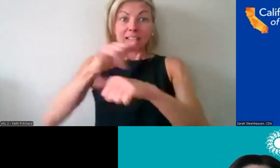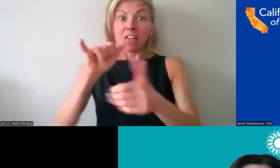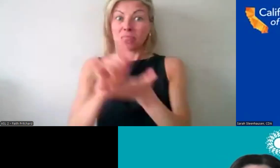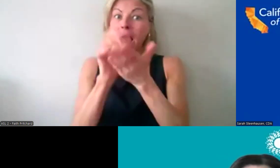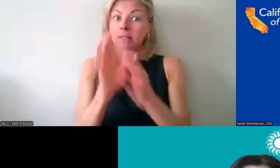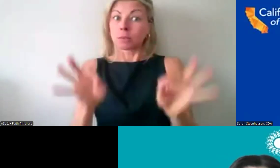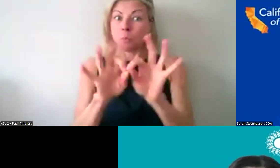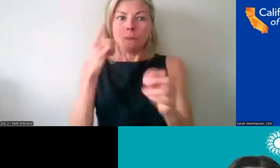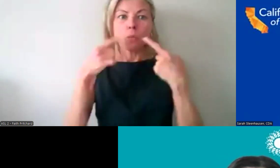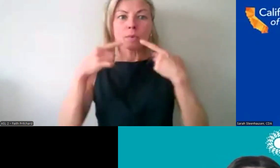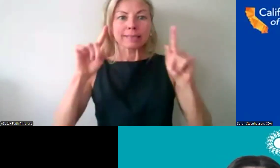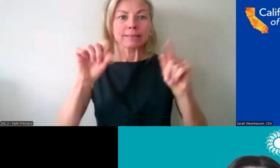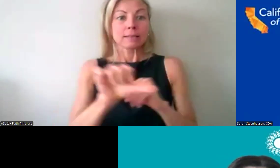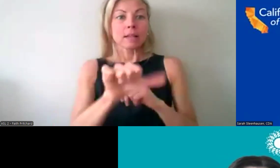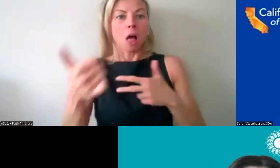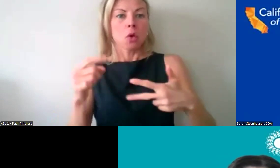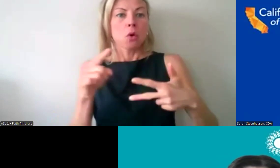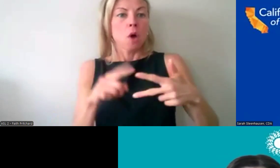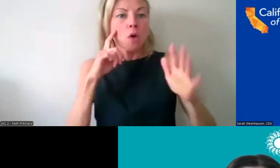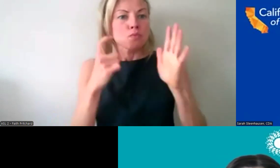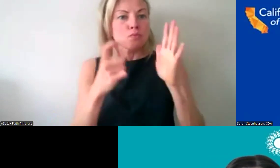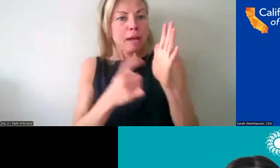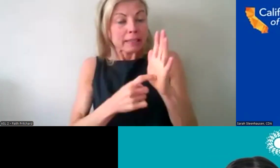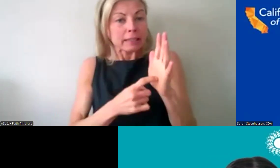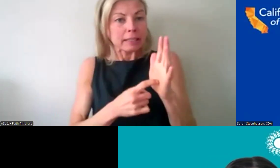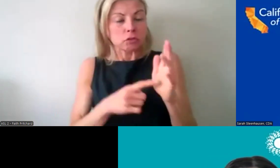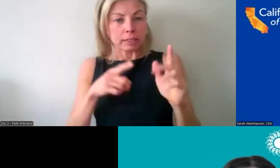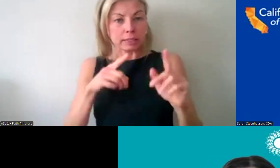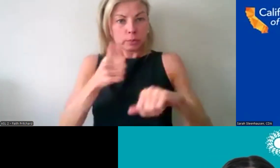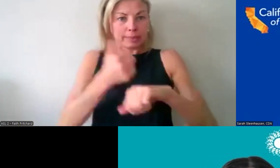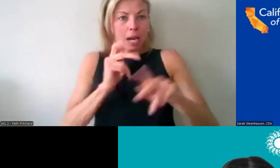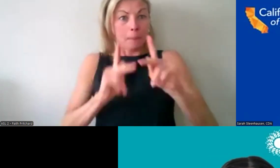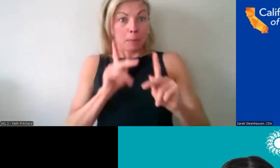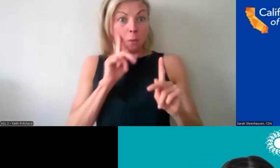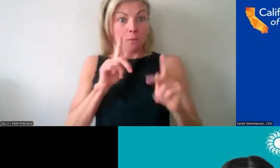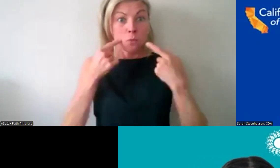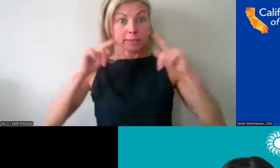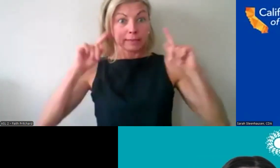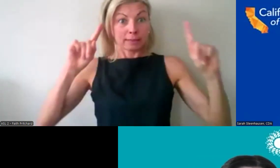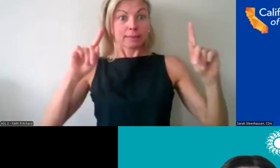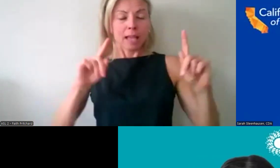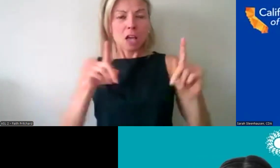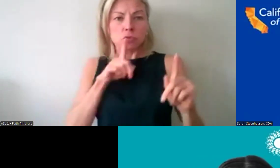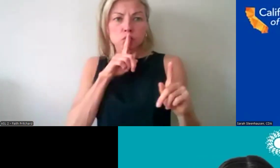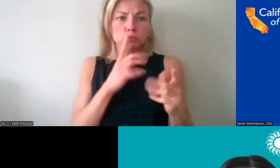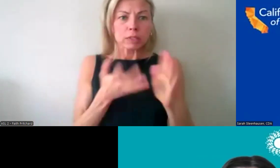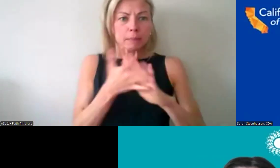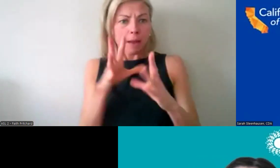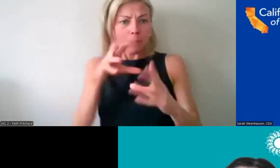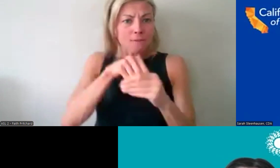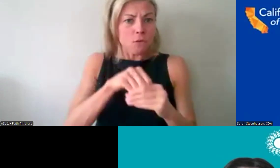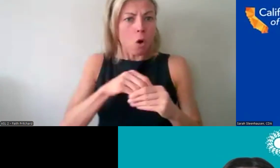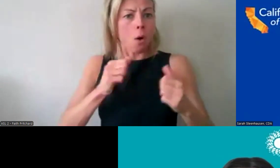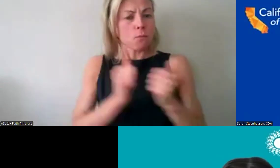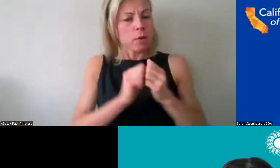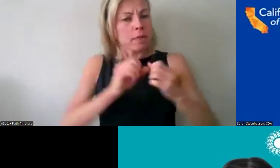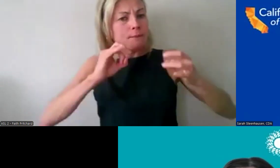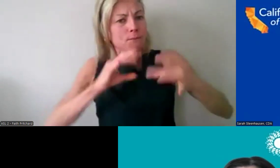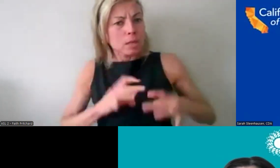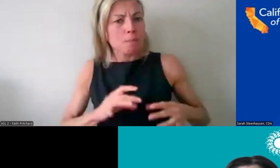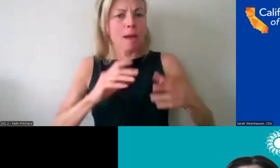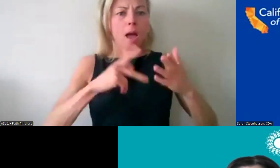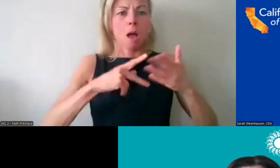just a recognition of, in order to set people up for success, to be able to meaningfully engage in feedback on the